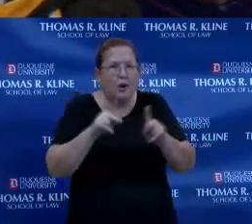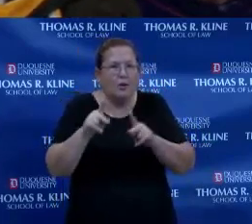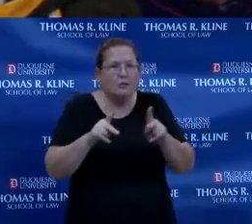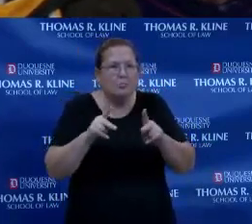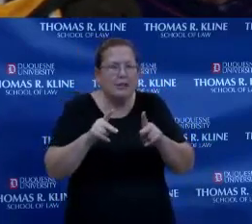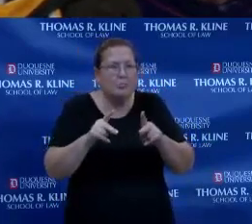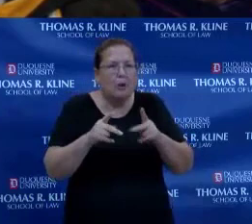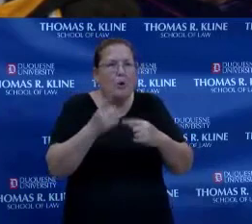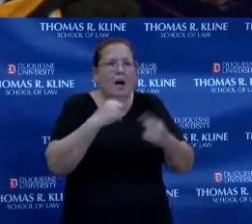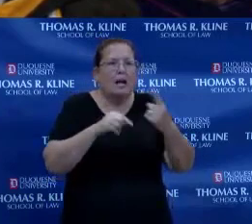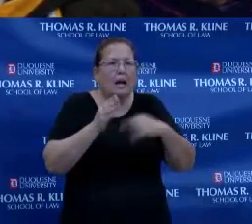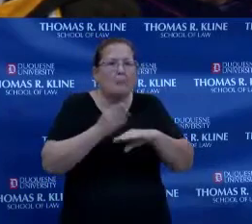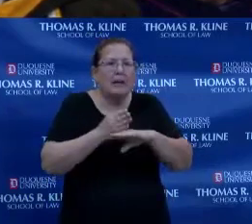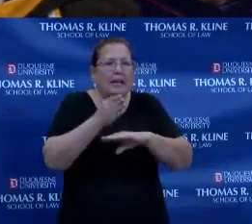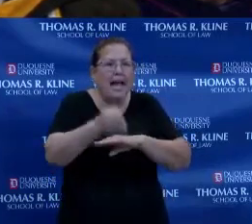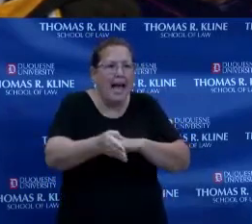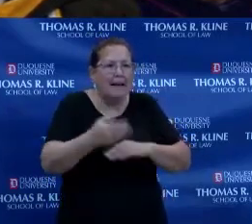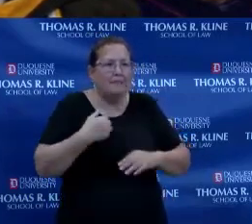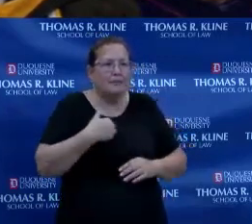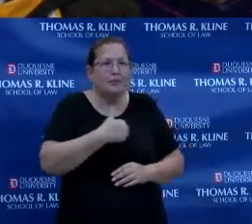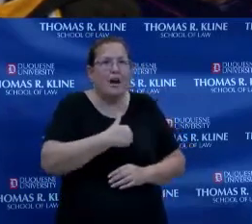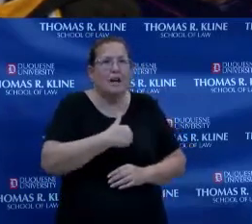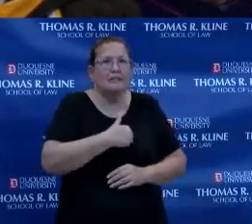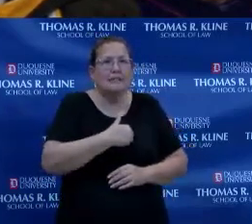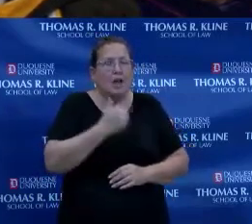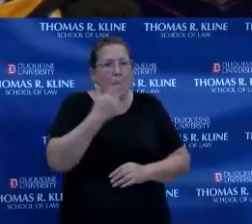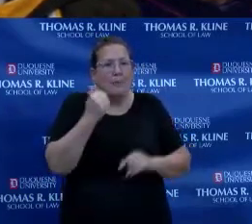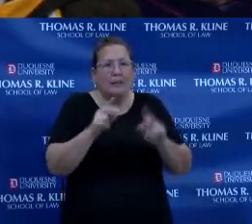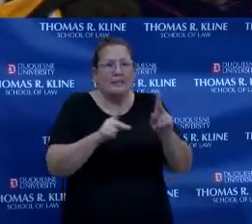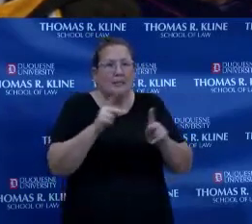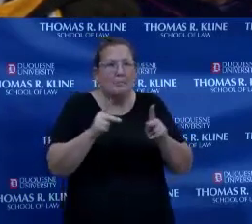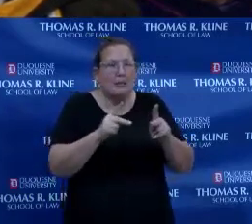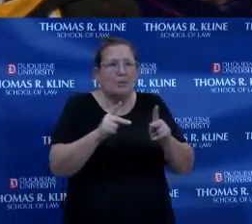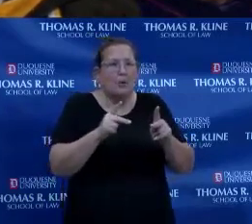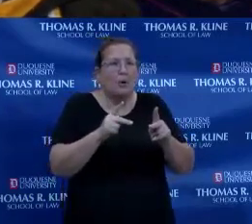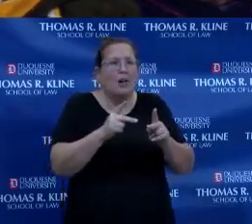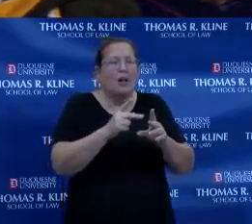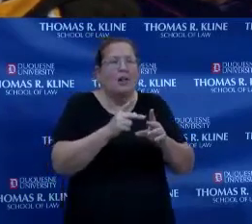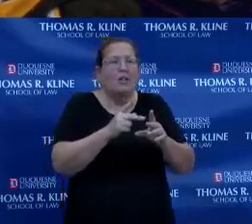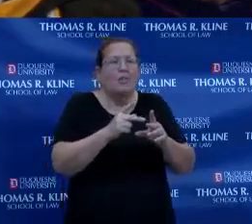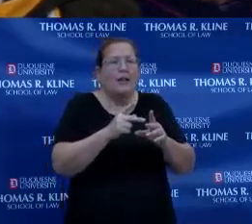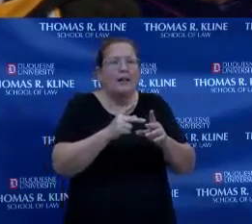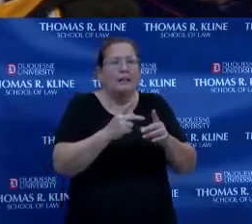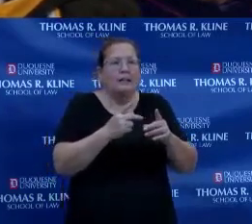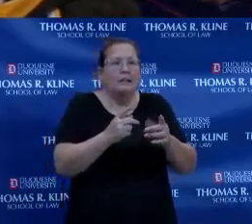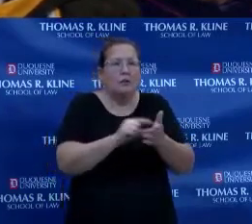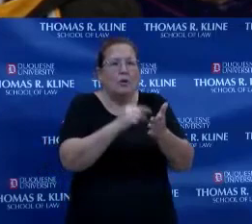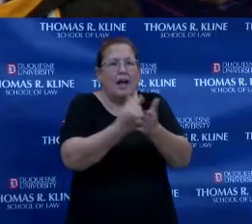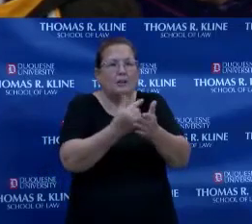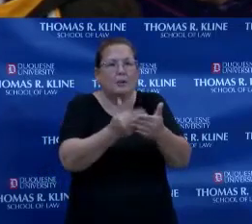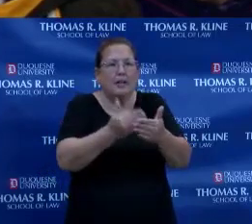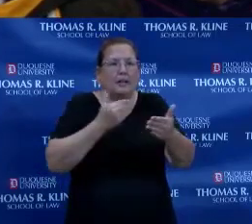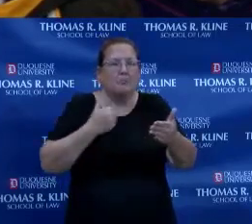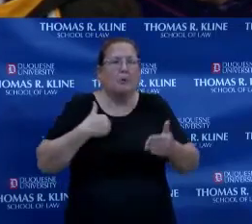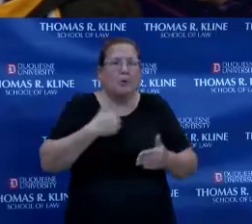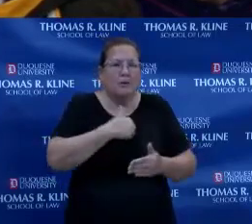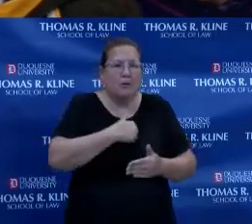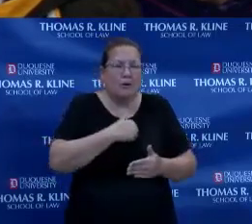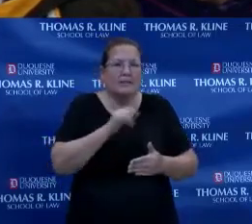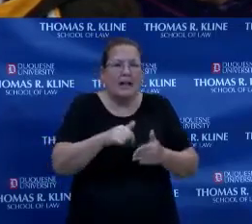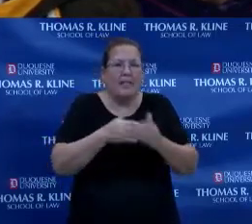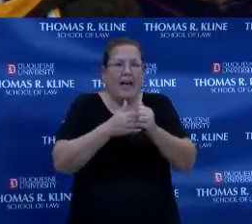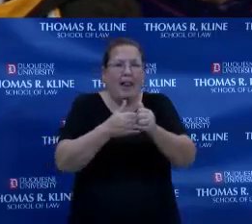For it took us connecting with those before us to point us in the right direction. As I close,